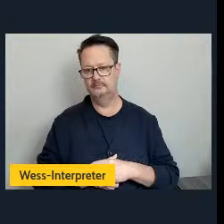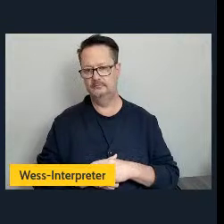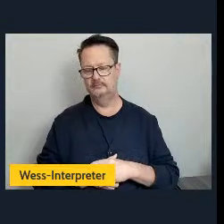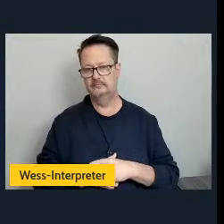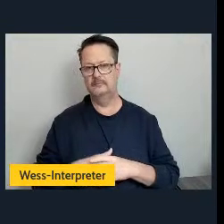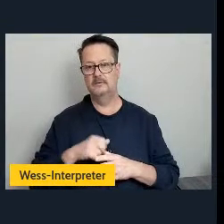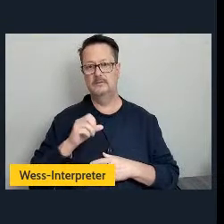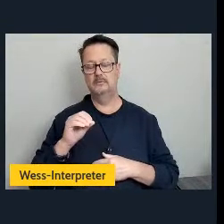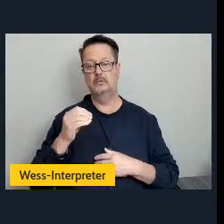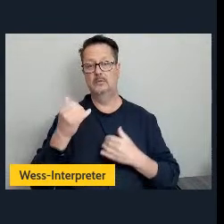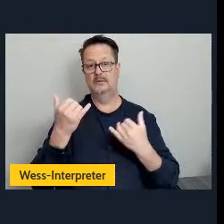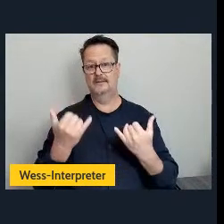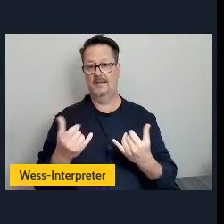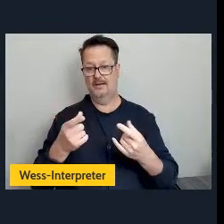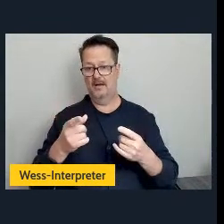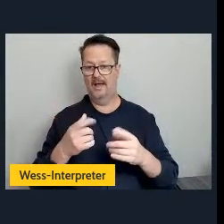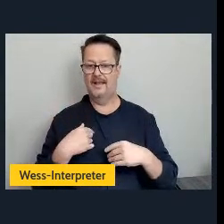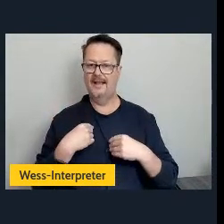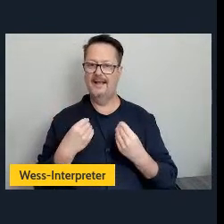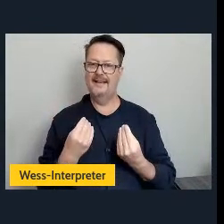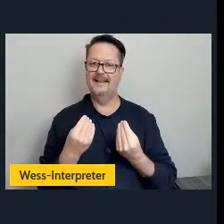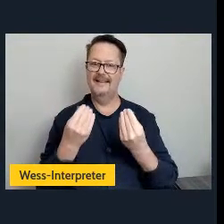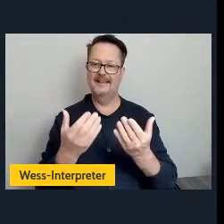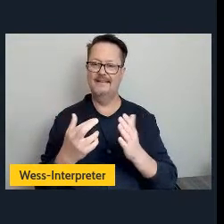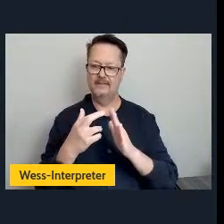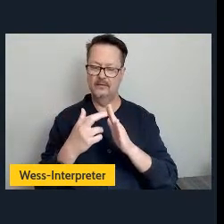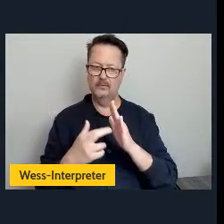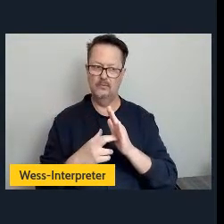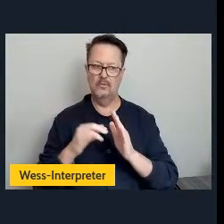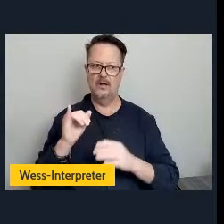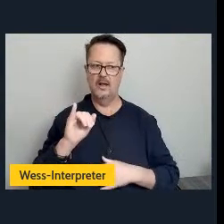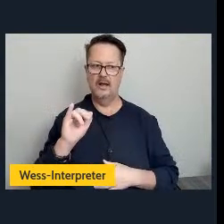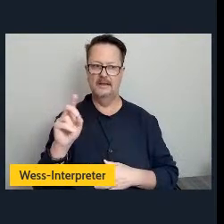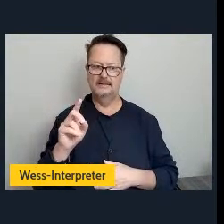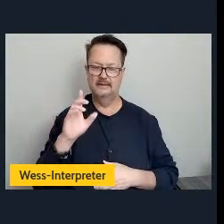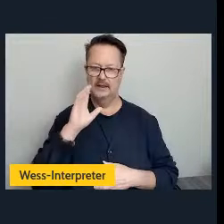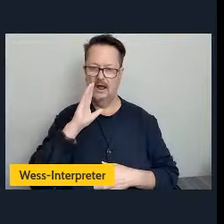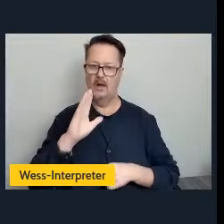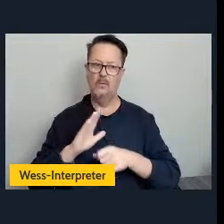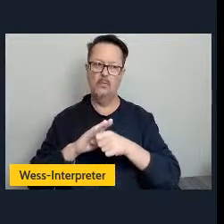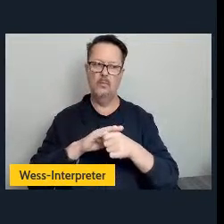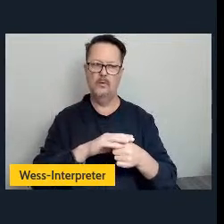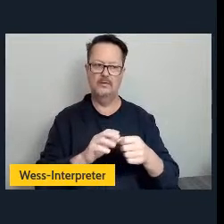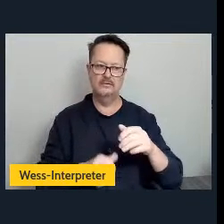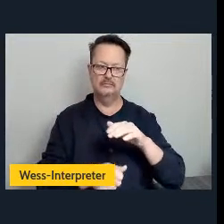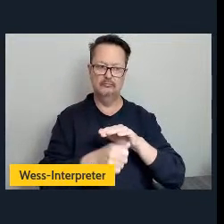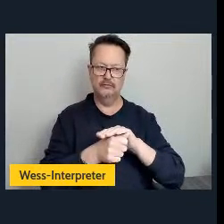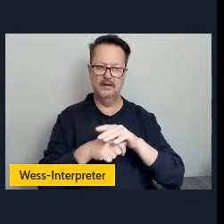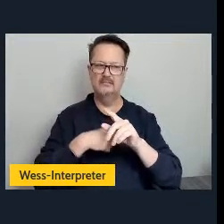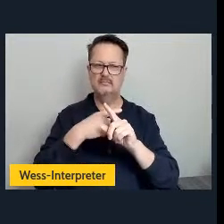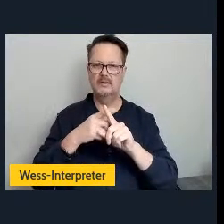So here I can give the rule ID that I'm going to suppress as well as the reason.